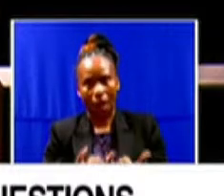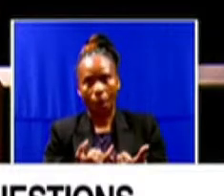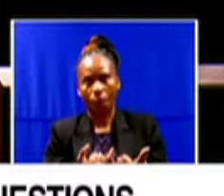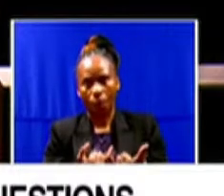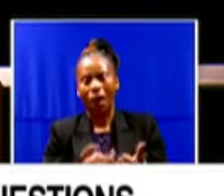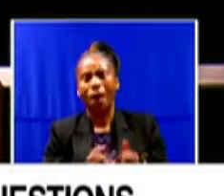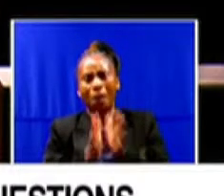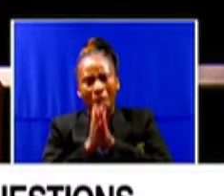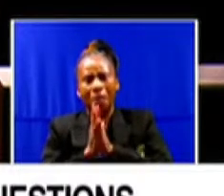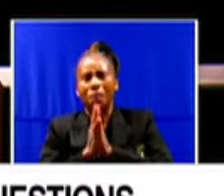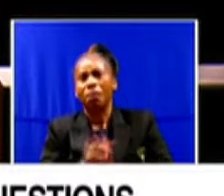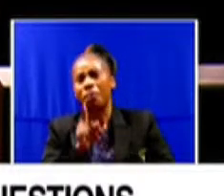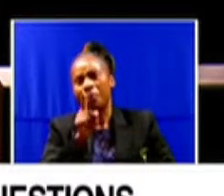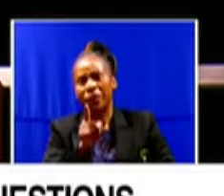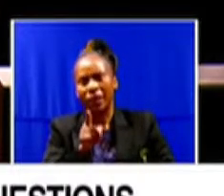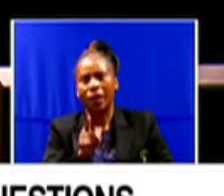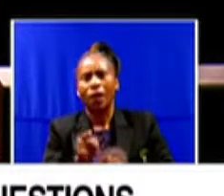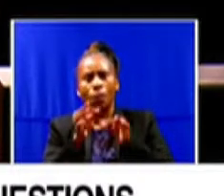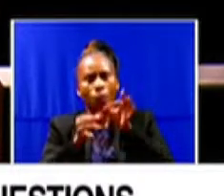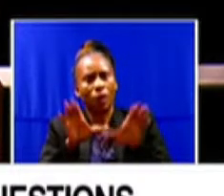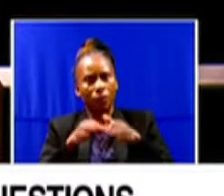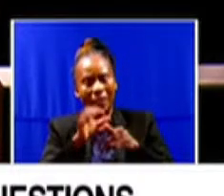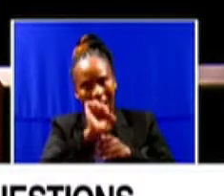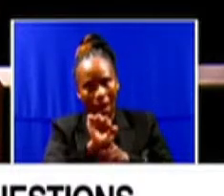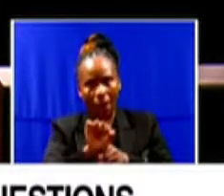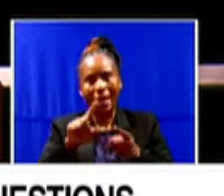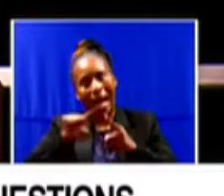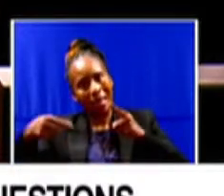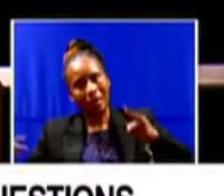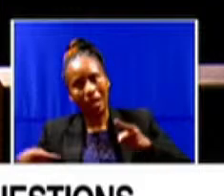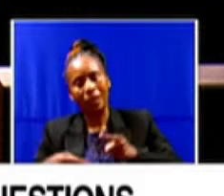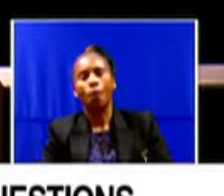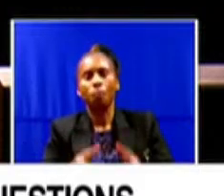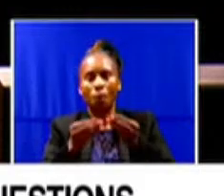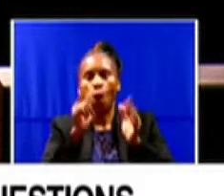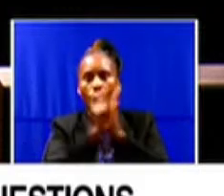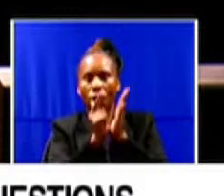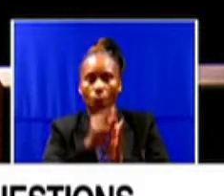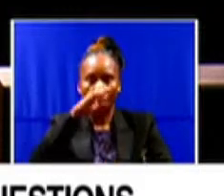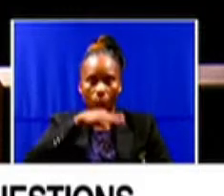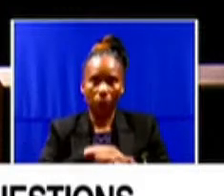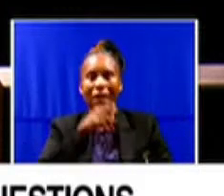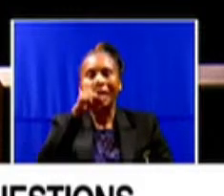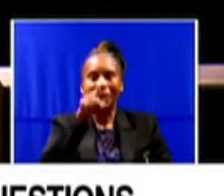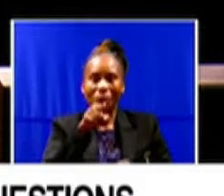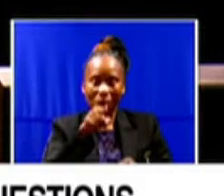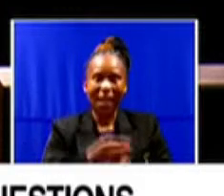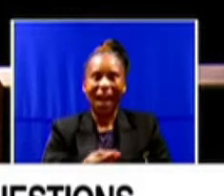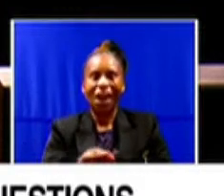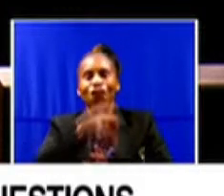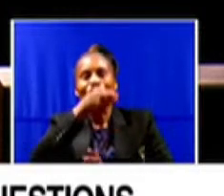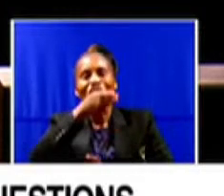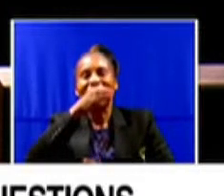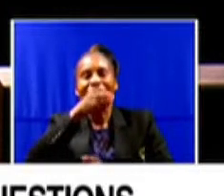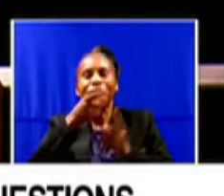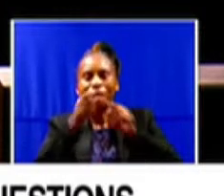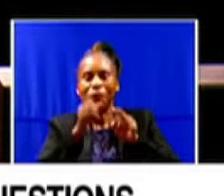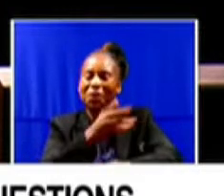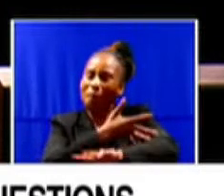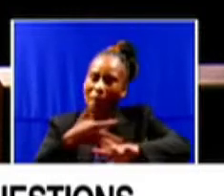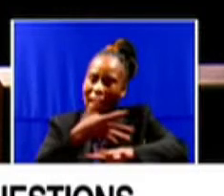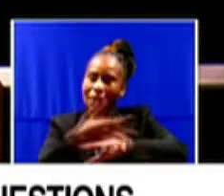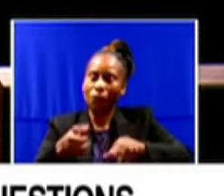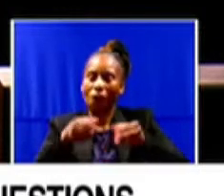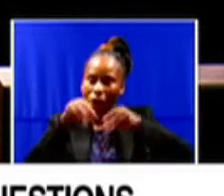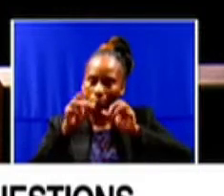and many others that benefit from this unlawful means are drinking the blood out of the bone of the most vulnerable people in this